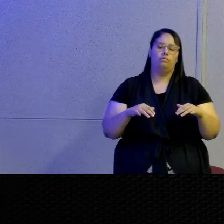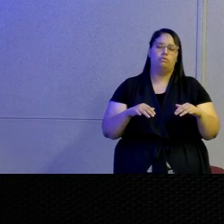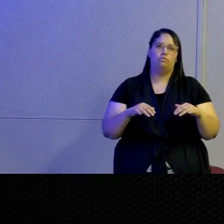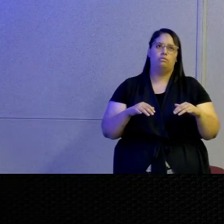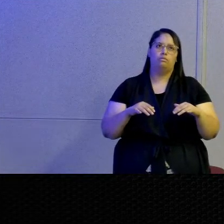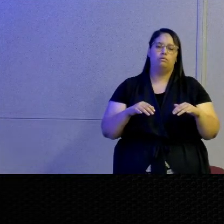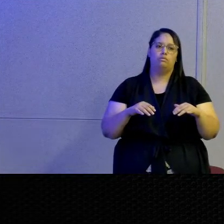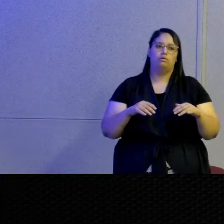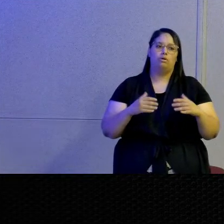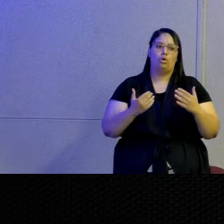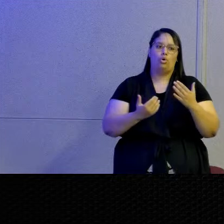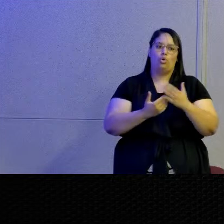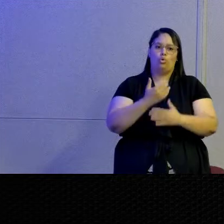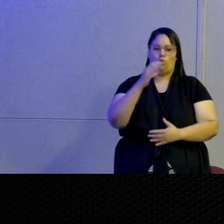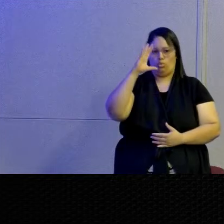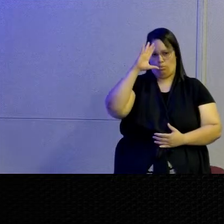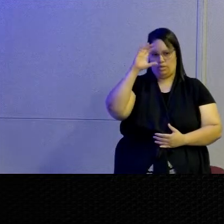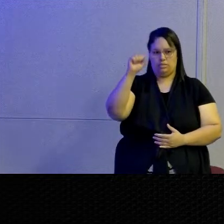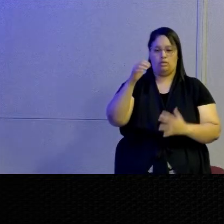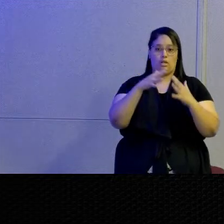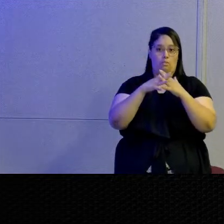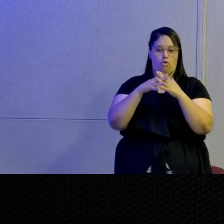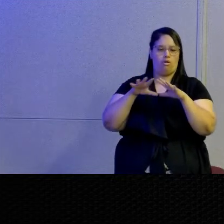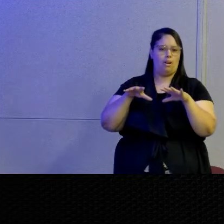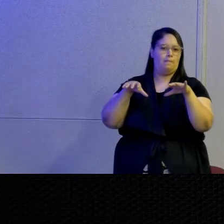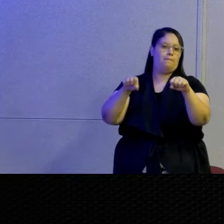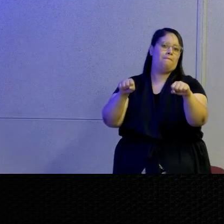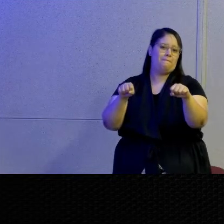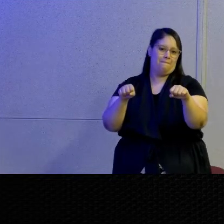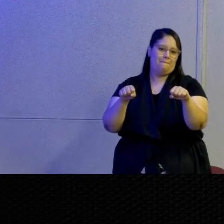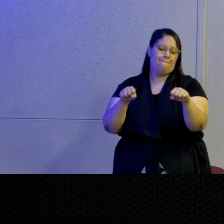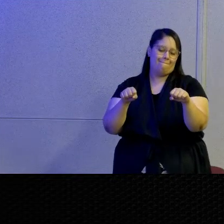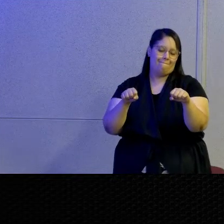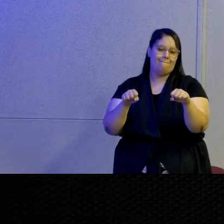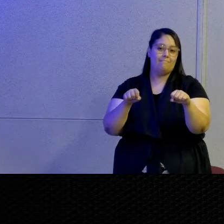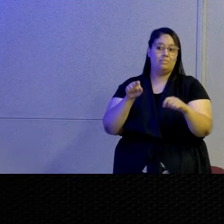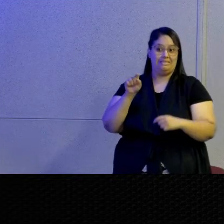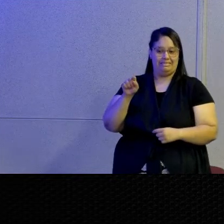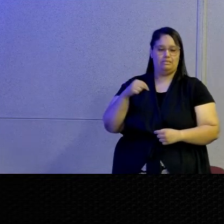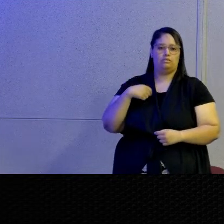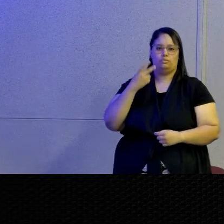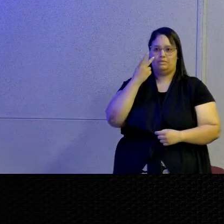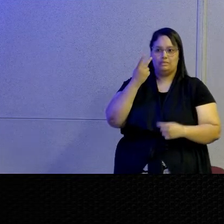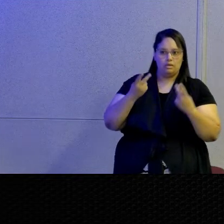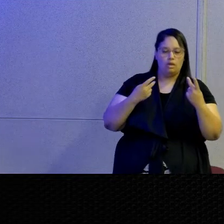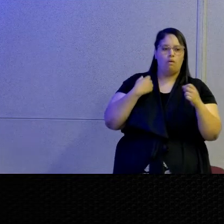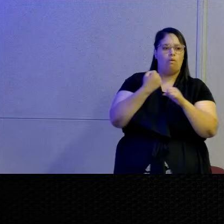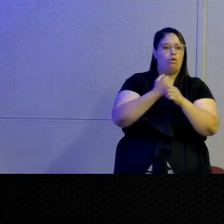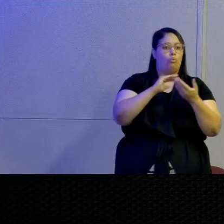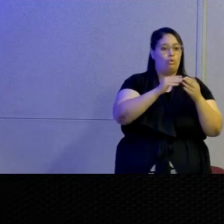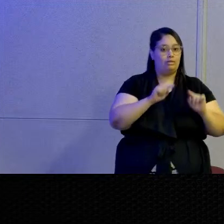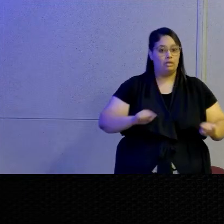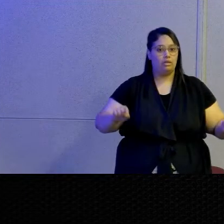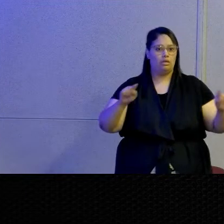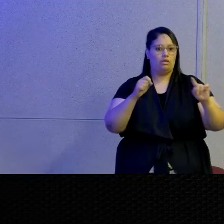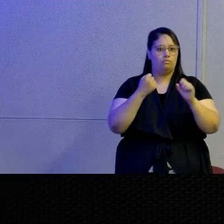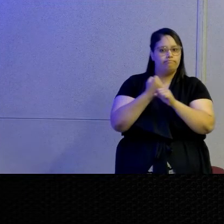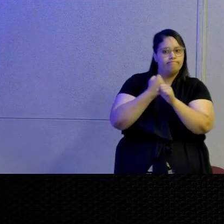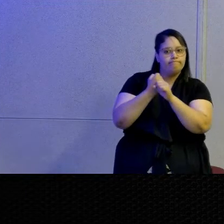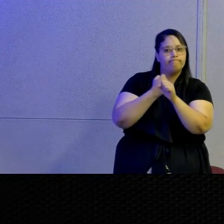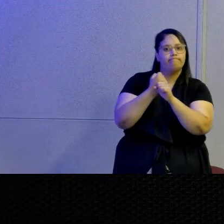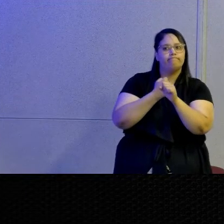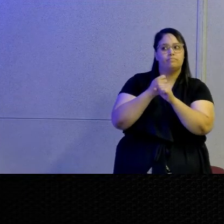new president of the US taking over. This is something we really have to work with as a community to carry on pushing this